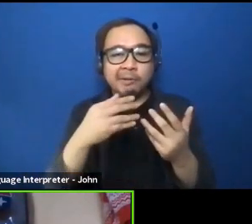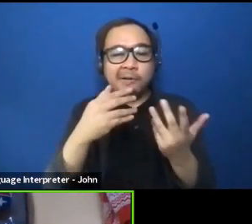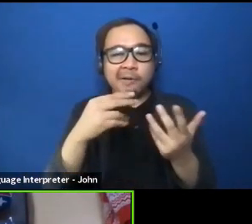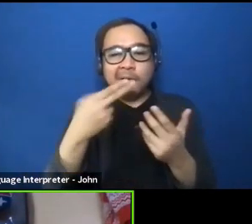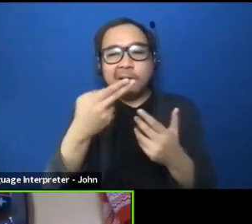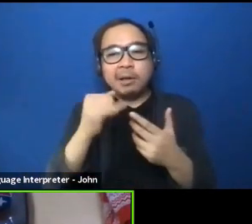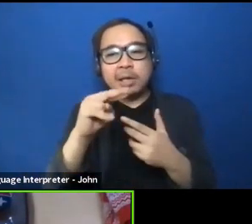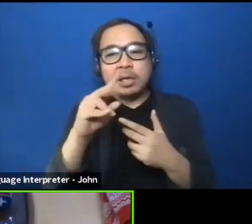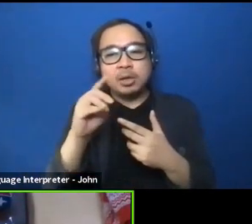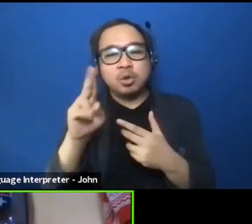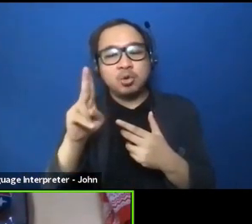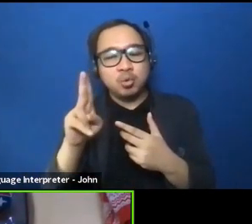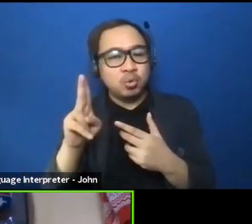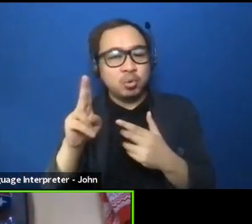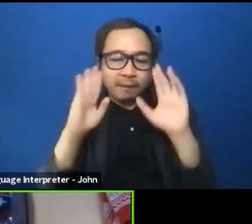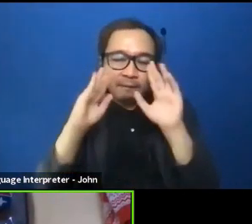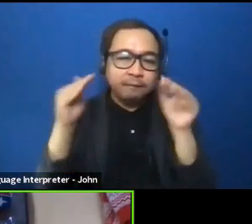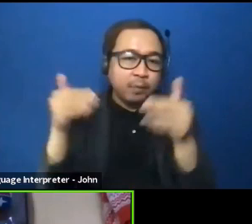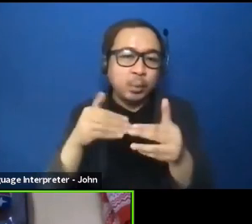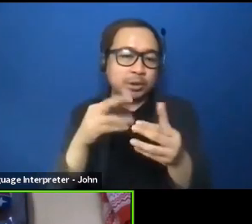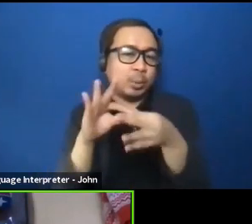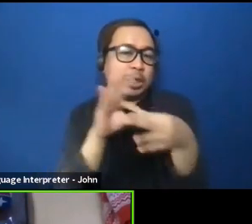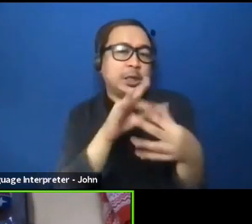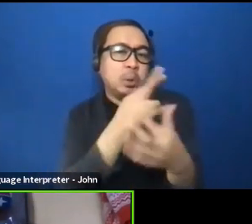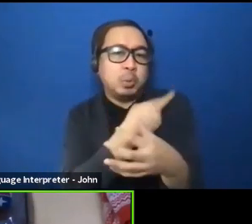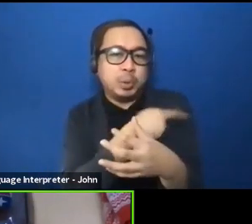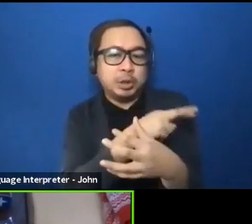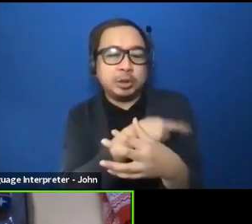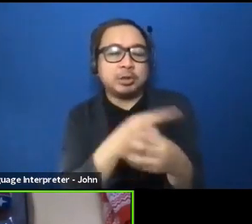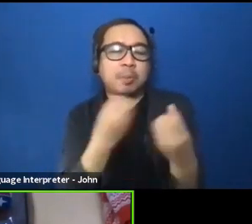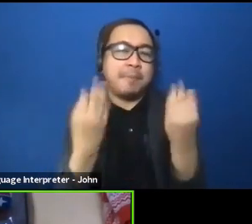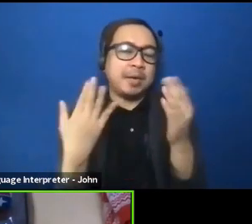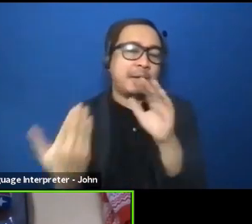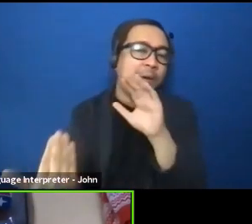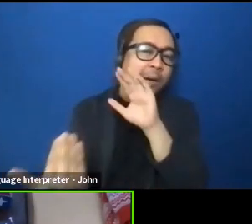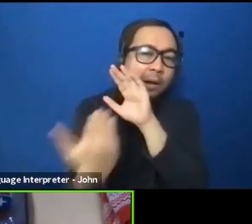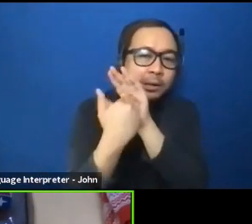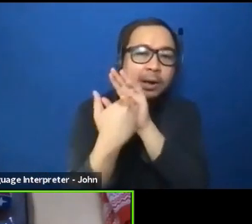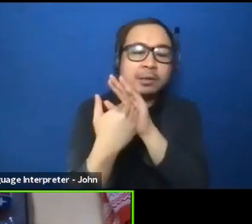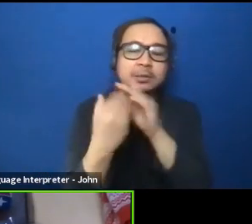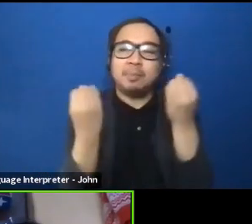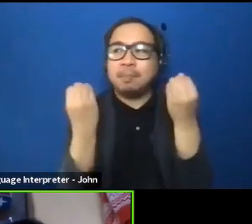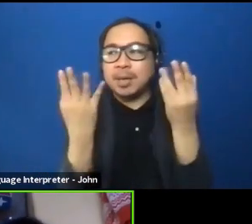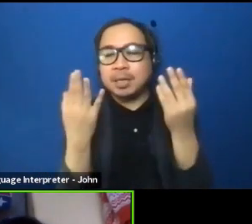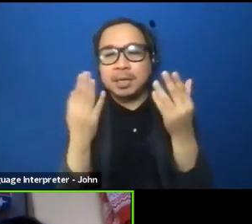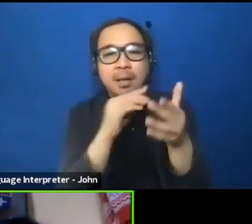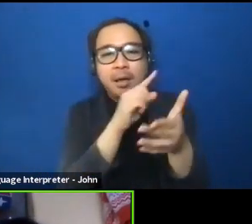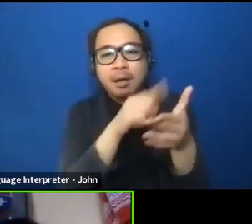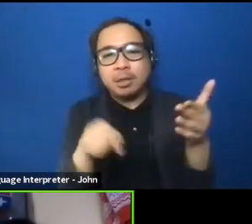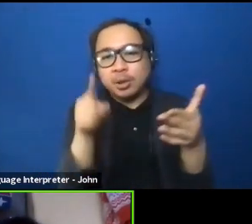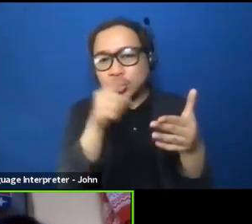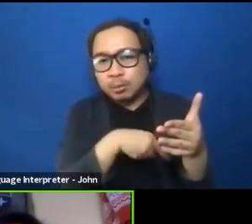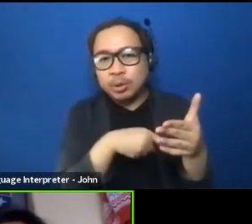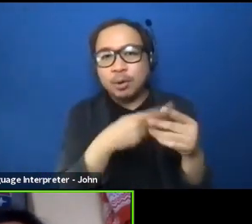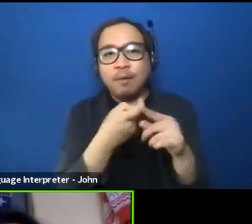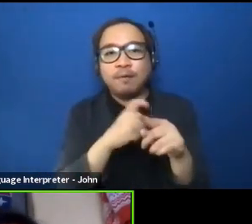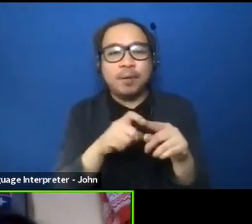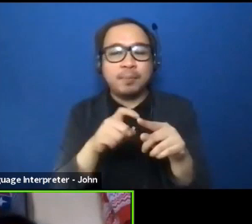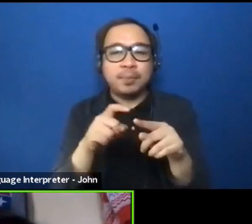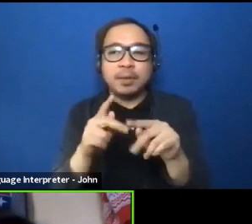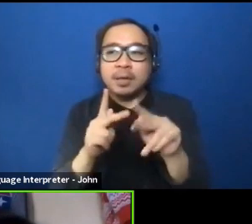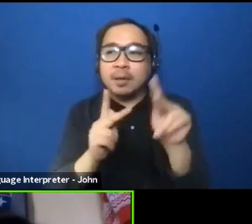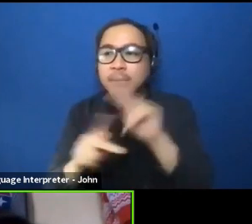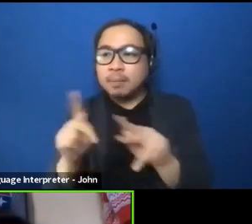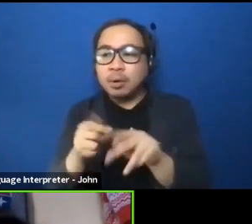community. So we also face a lot of attacks, a lot of, you know, like discrimination from the third, from people who identify as